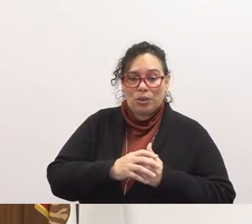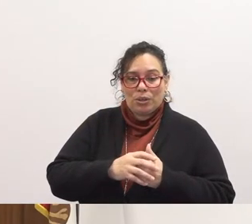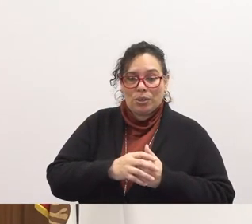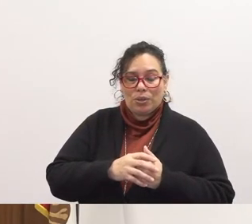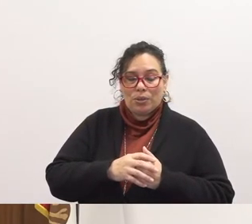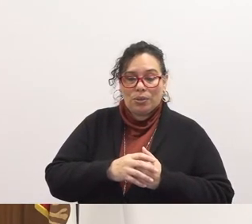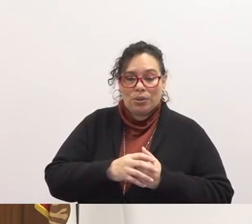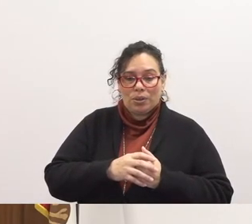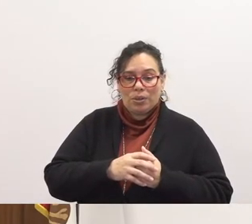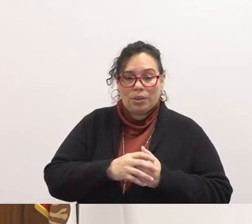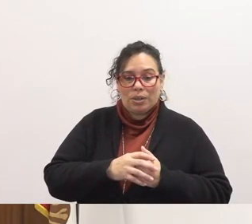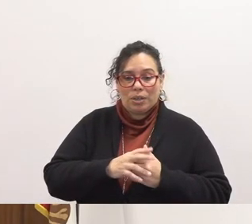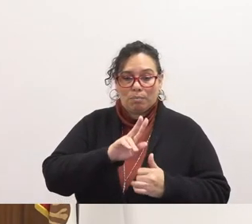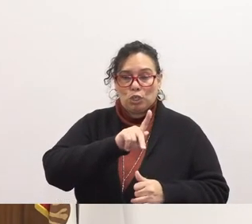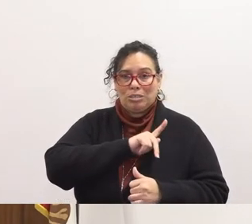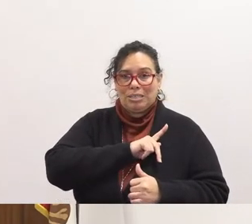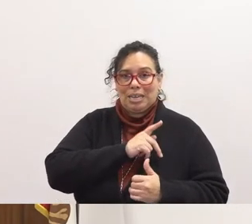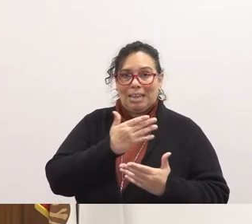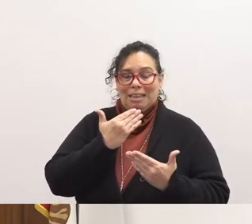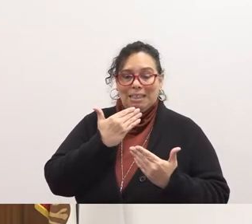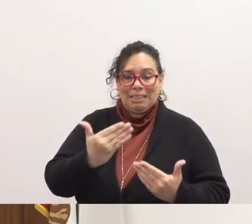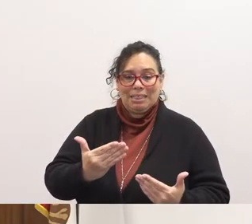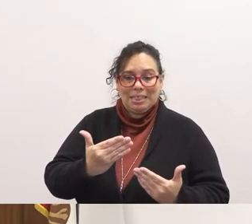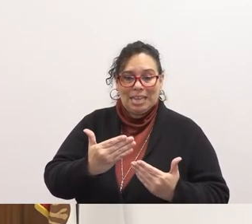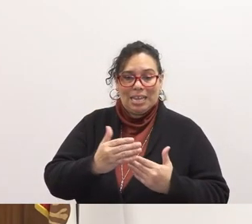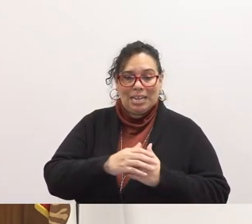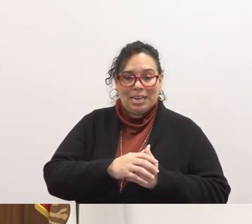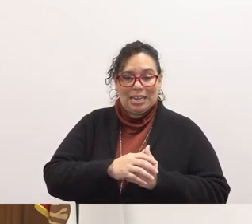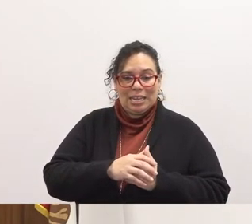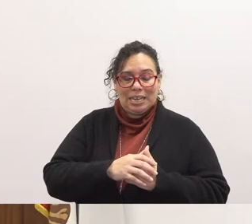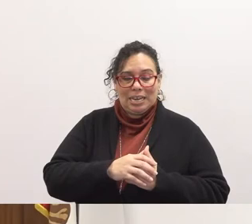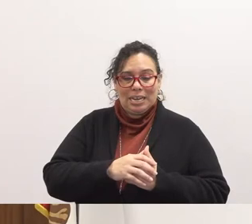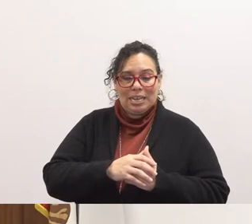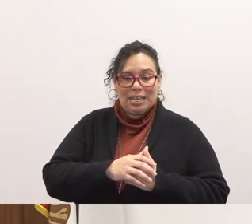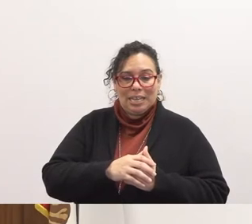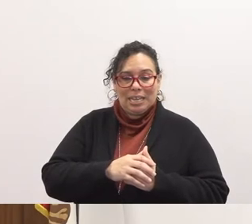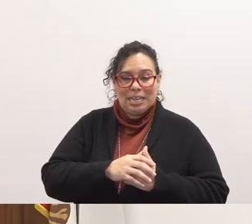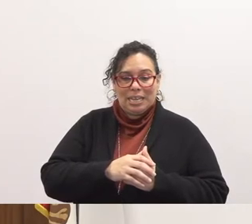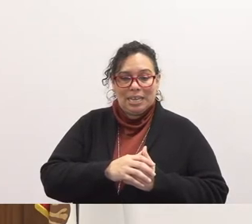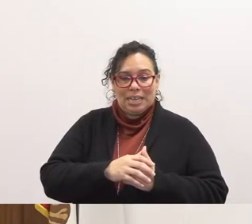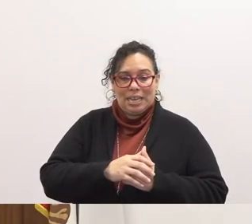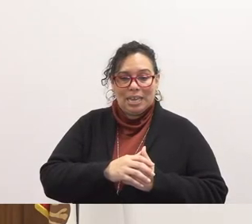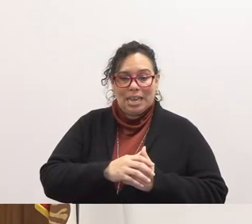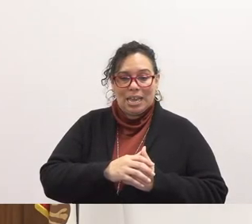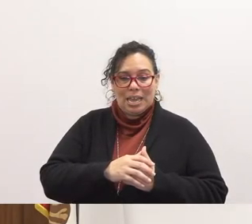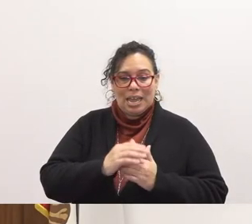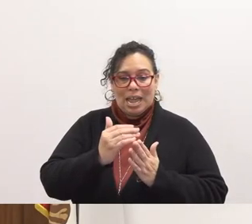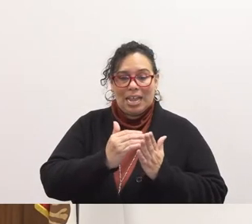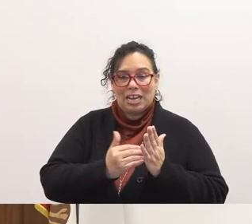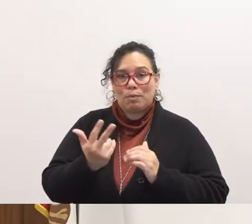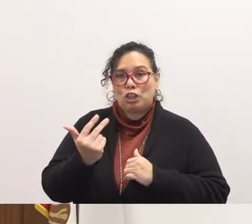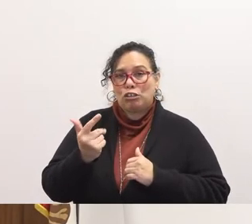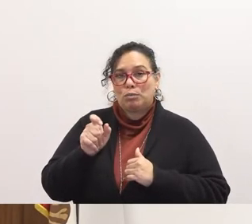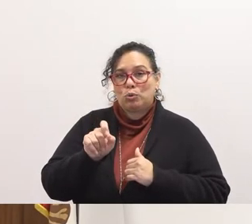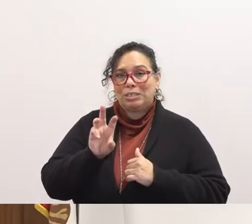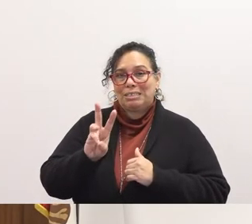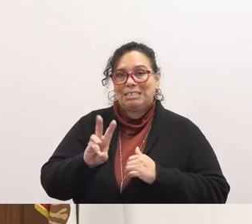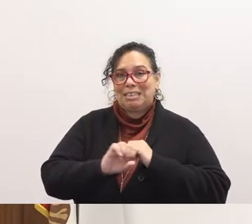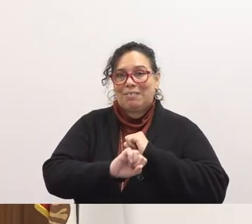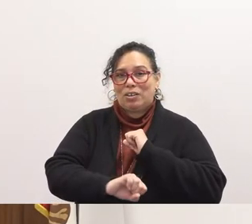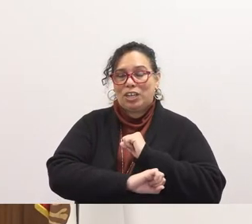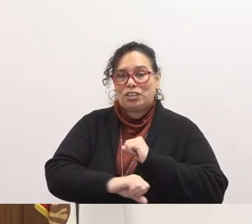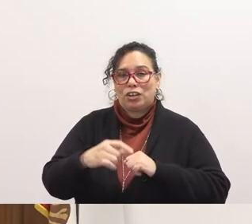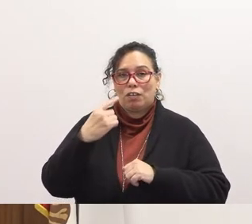wanted to personally thank the Austin Eckler Foundation on item 13.6 for